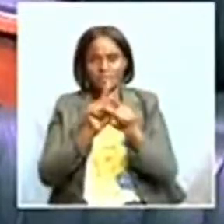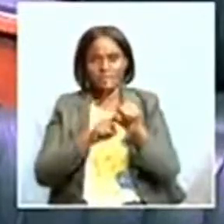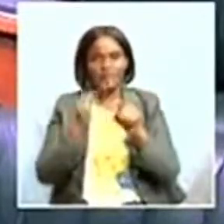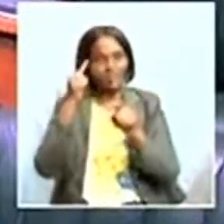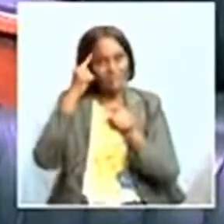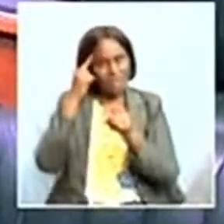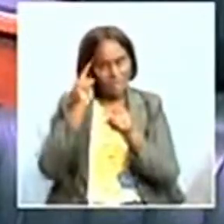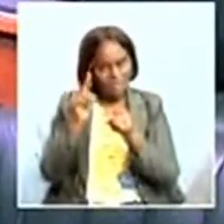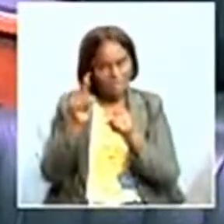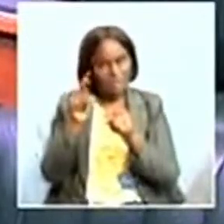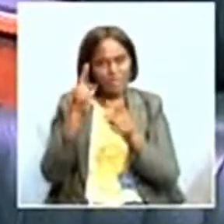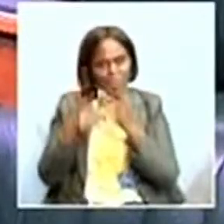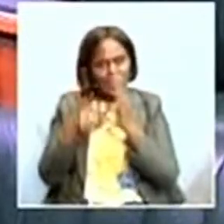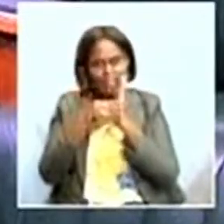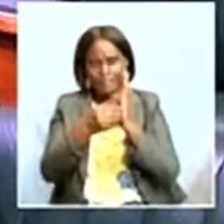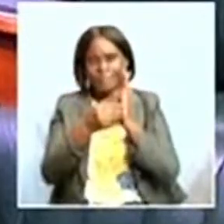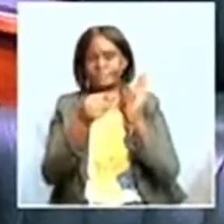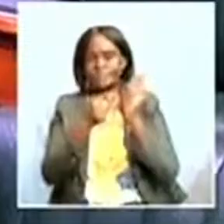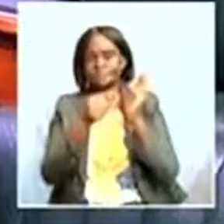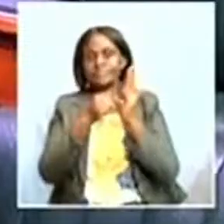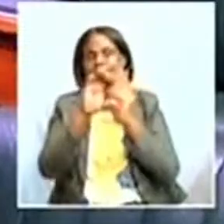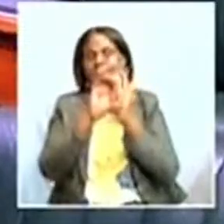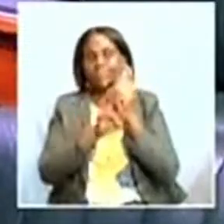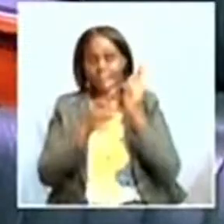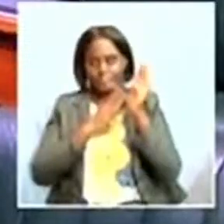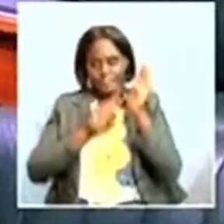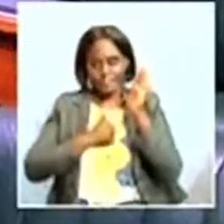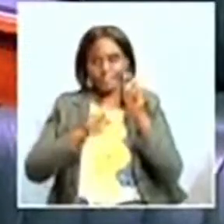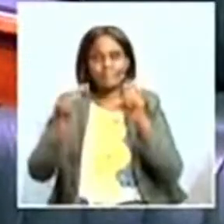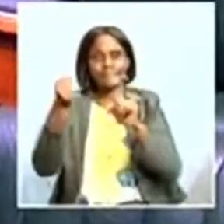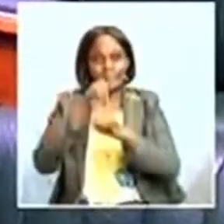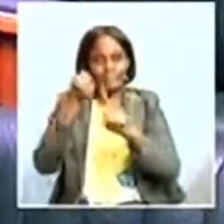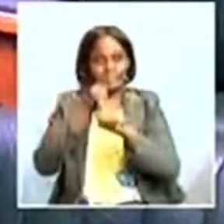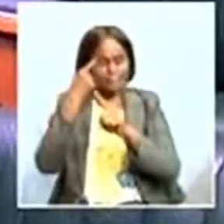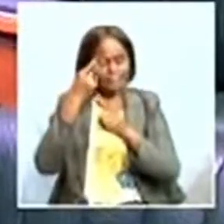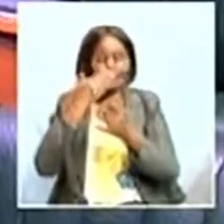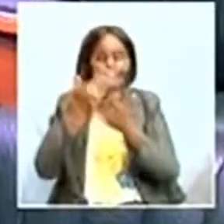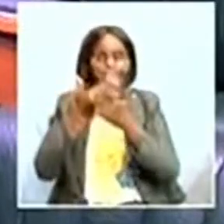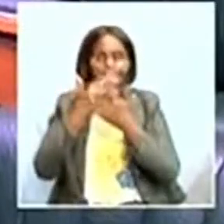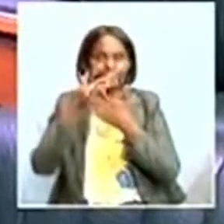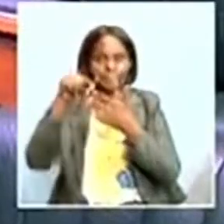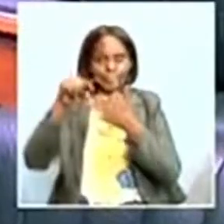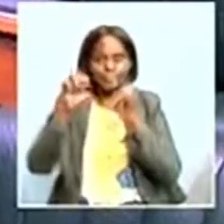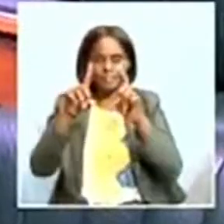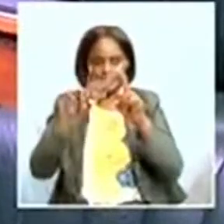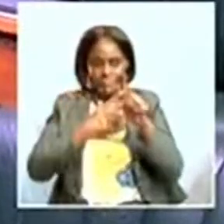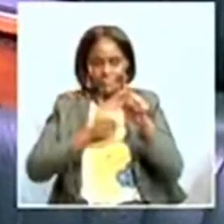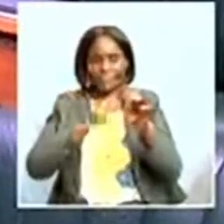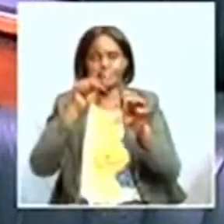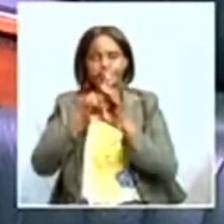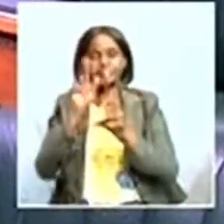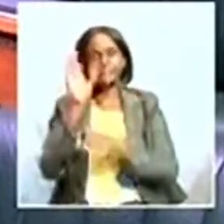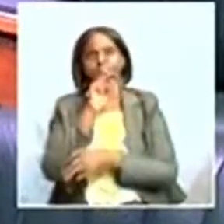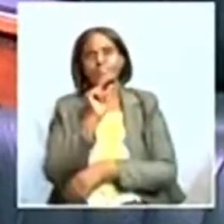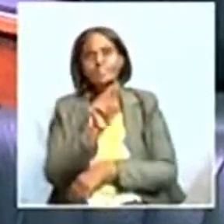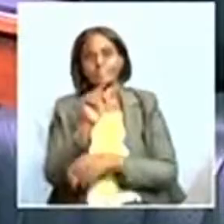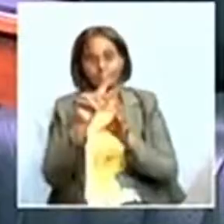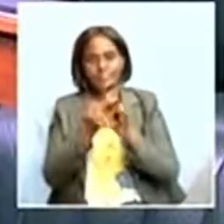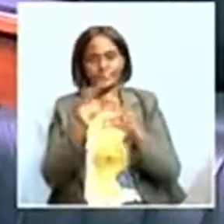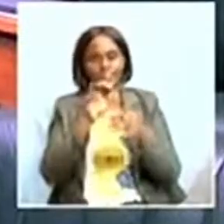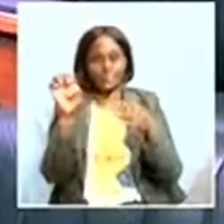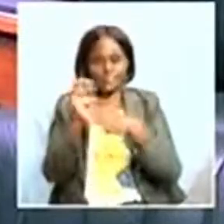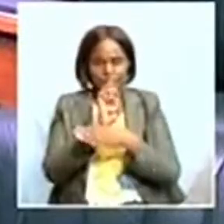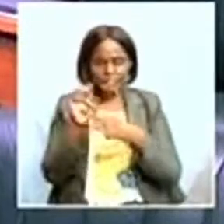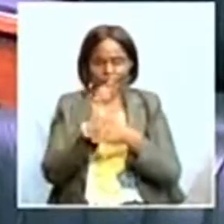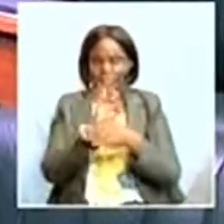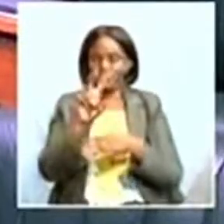thinking that guides this new curriculum. And I'm actually a champion of quality education. And I participated in the